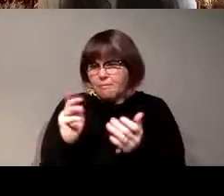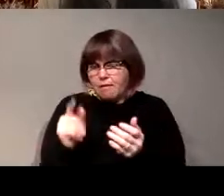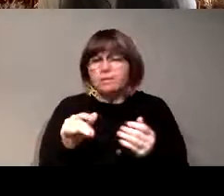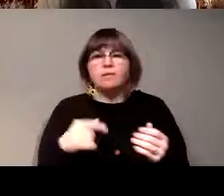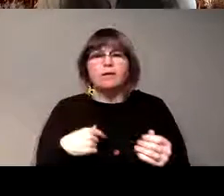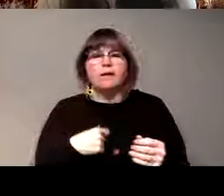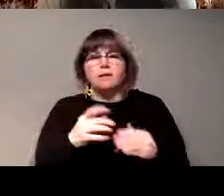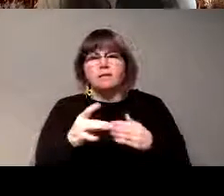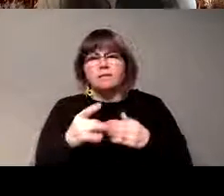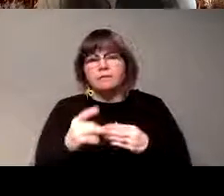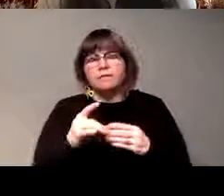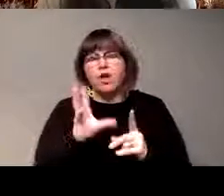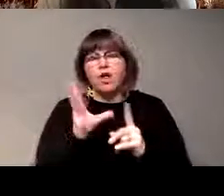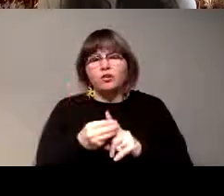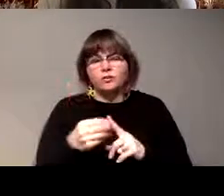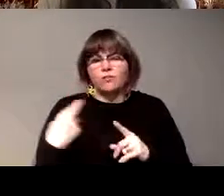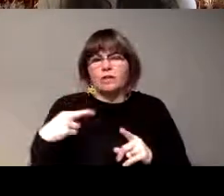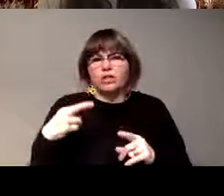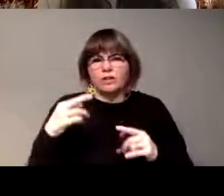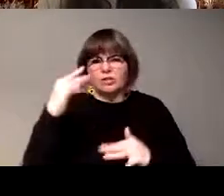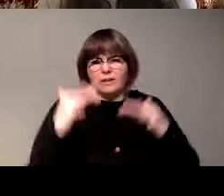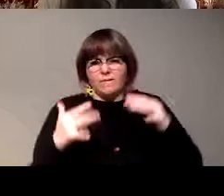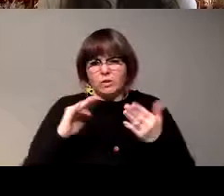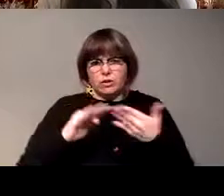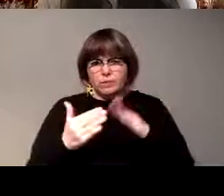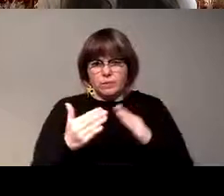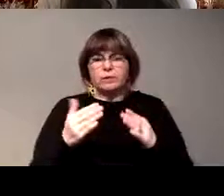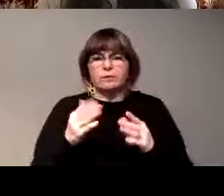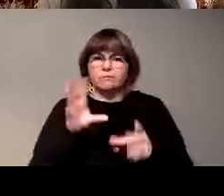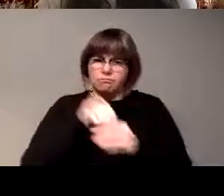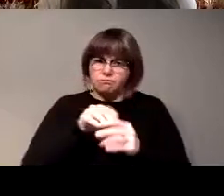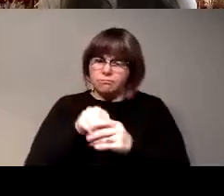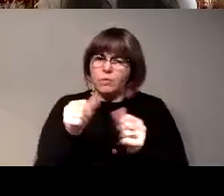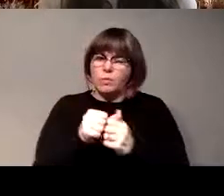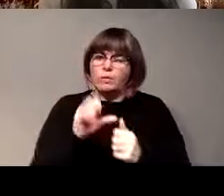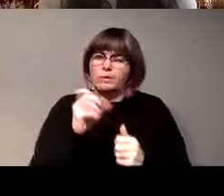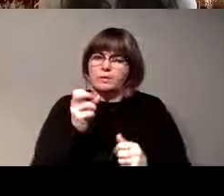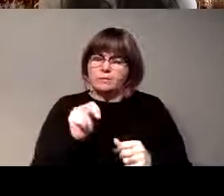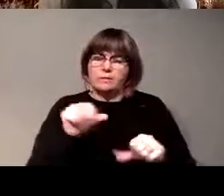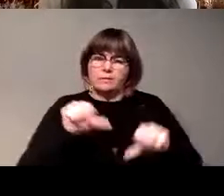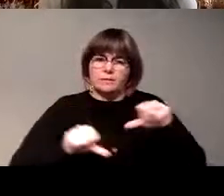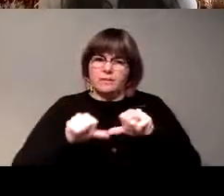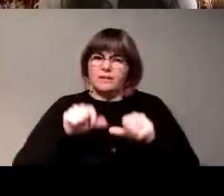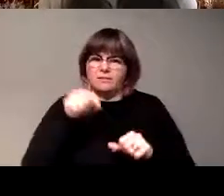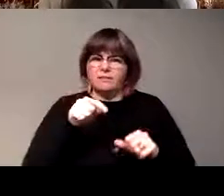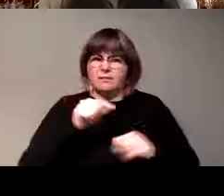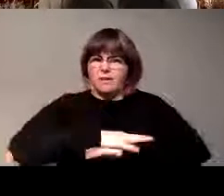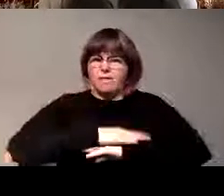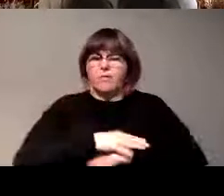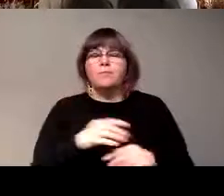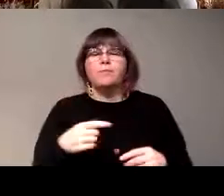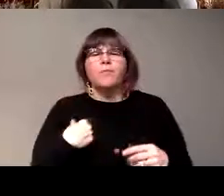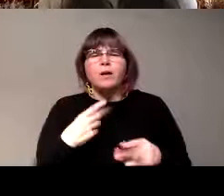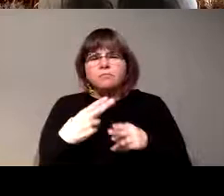to engage culturally and religiously diverse communities in citizen science with Zooniverse. And I wanted to just